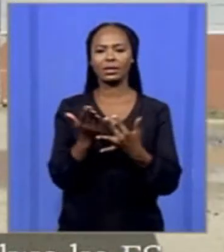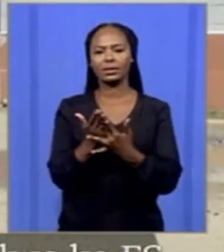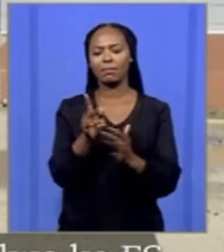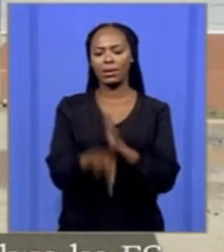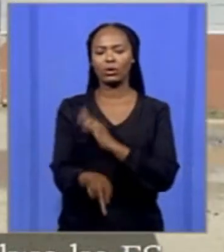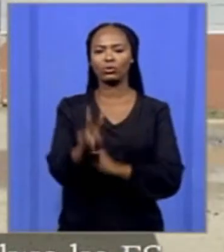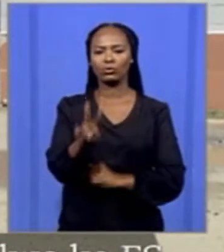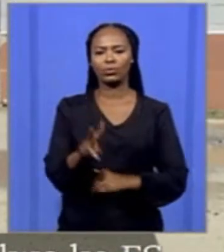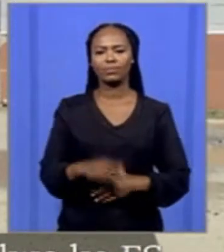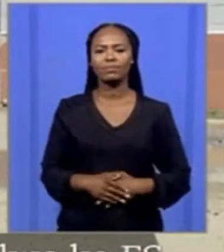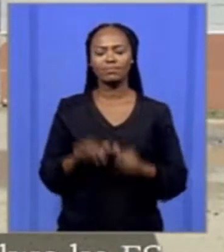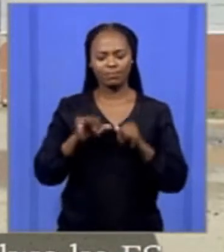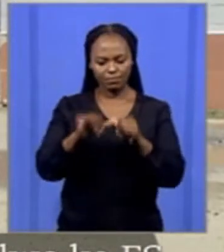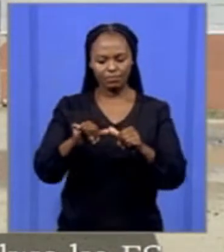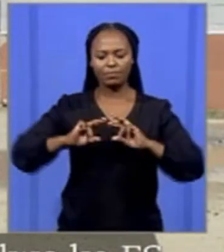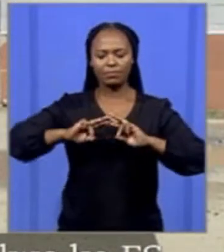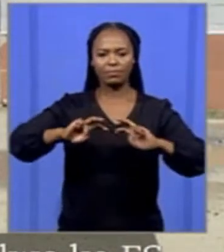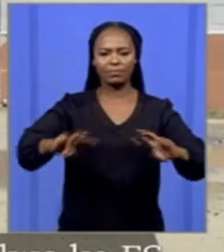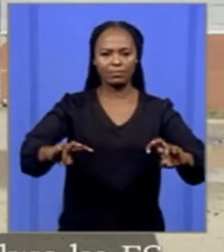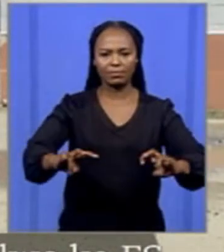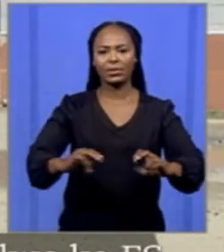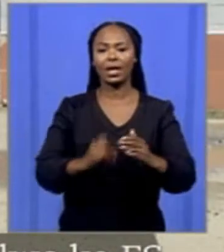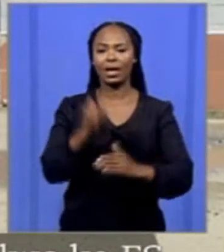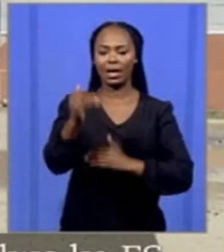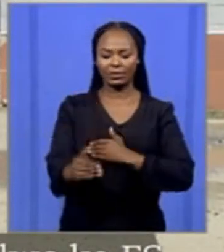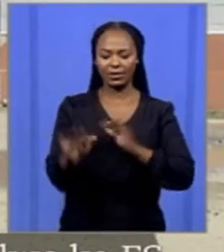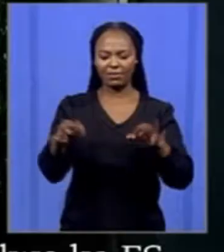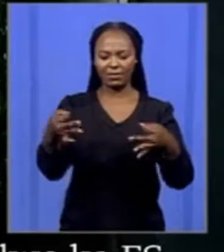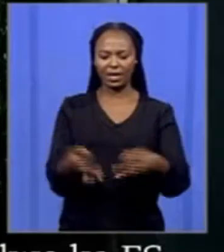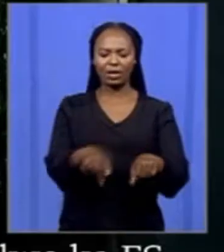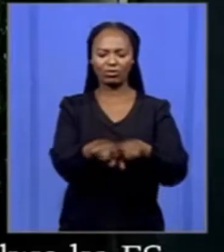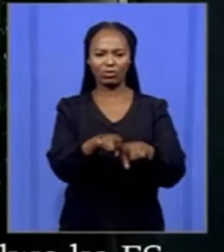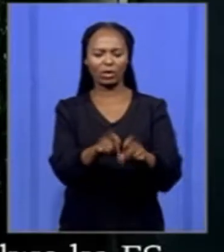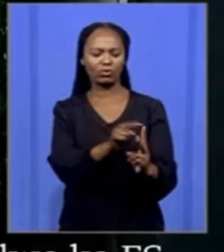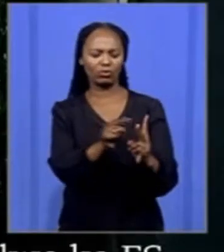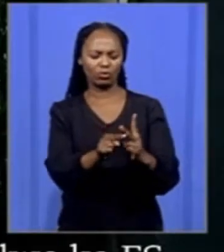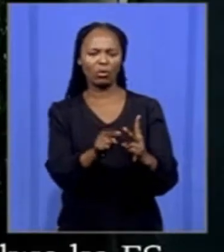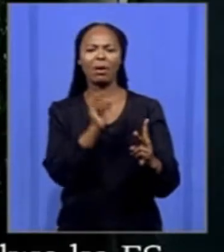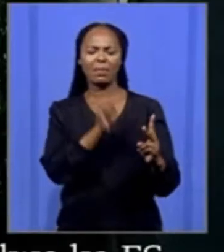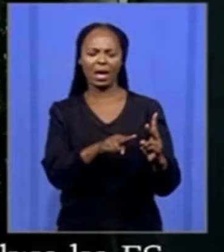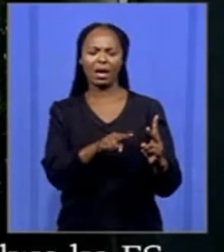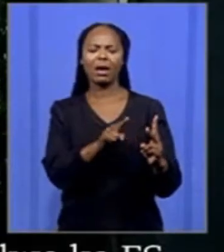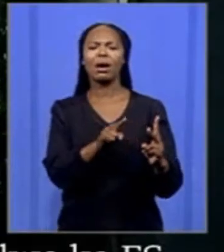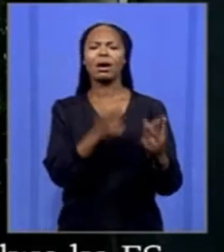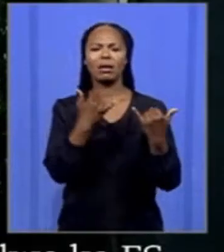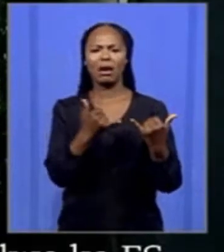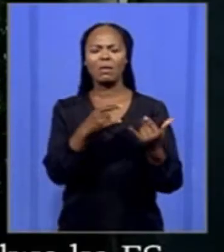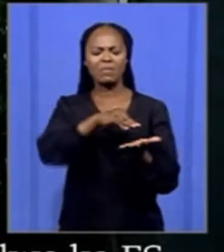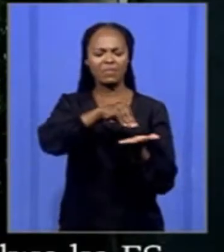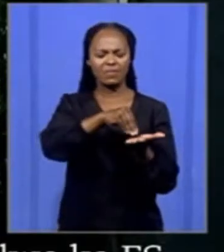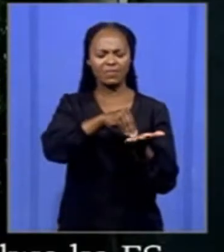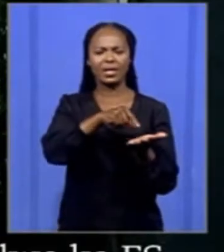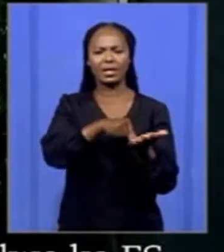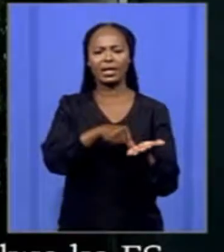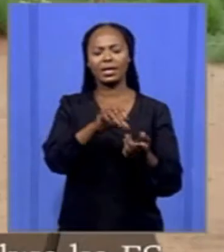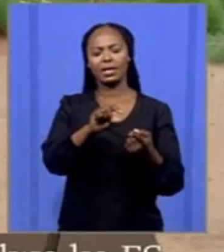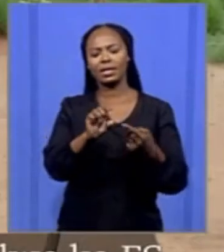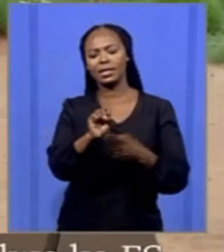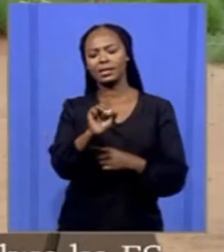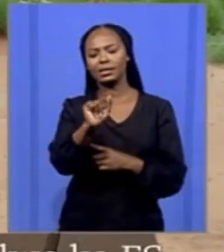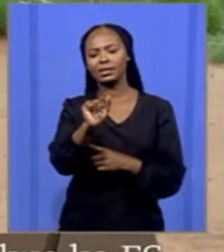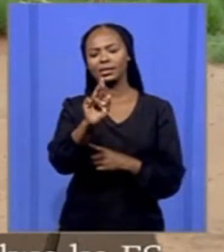pele. Dipego tša lebakanyana tša ka morago ga lehu di bontšhitše gore ba bolailwe. O hweditše gore Sara Sentlholo wa